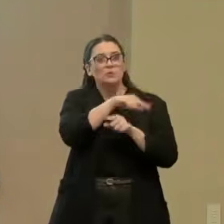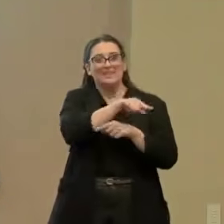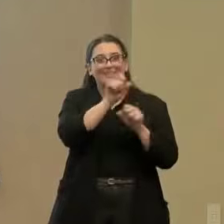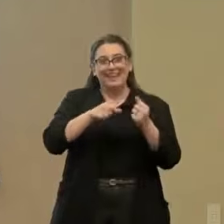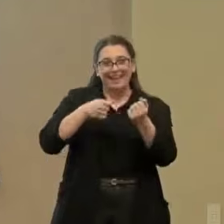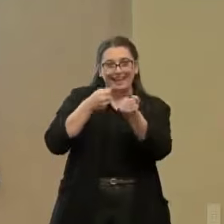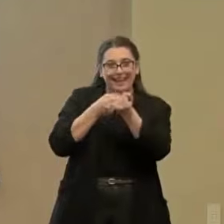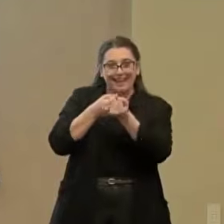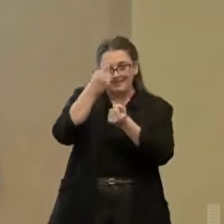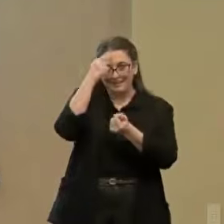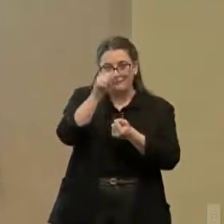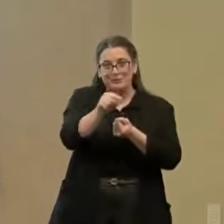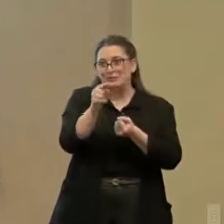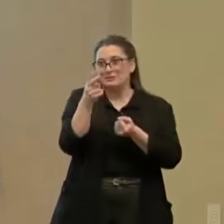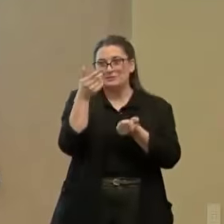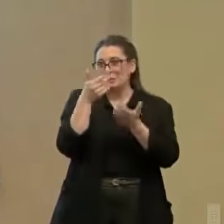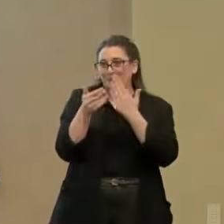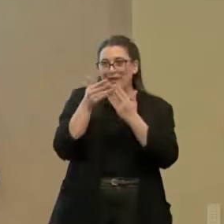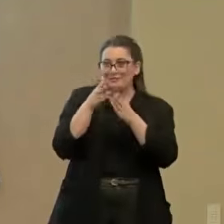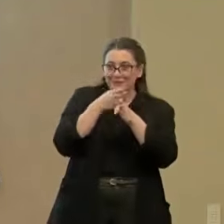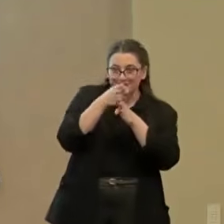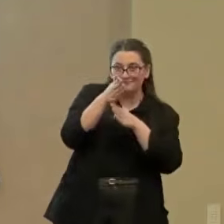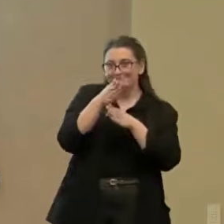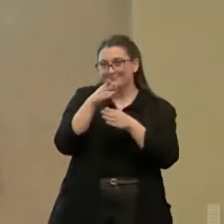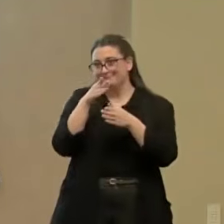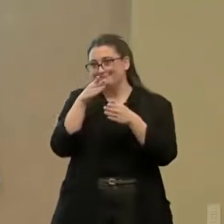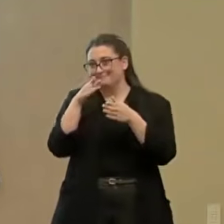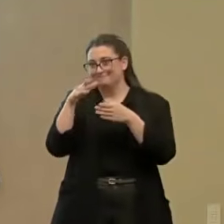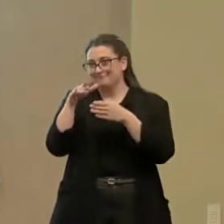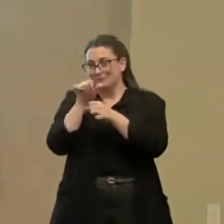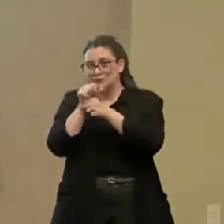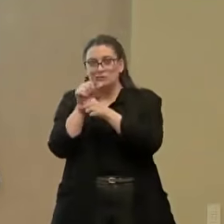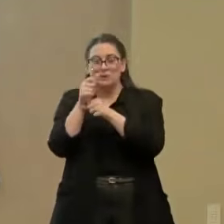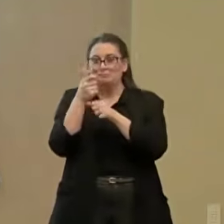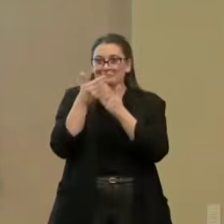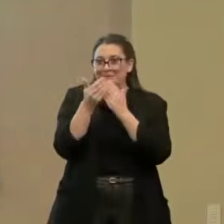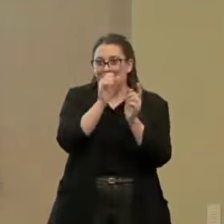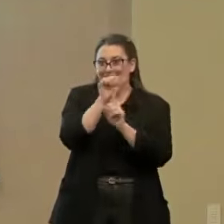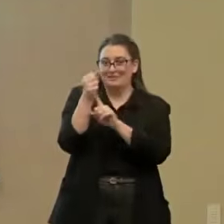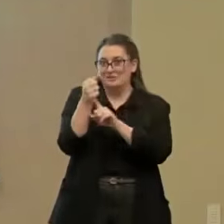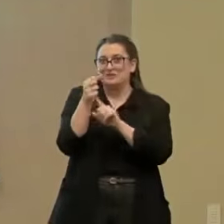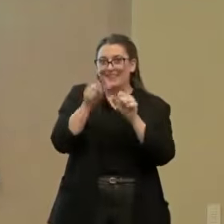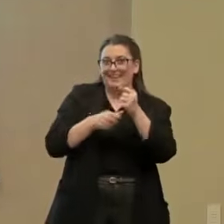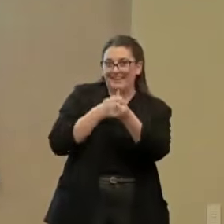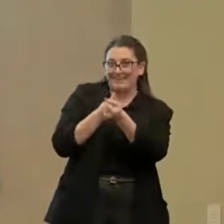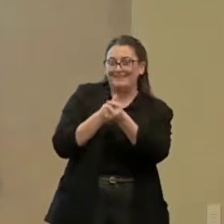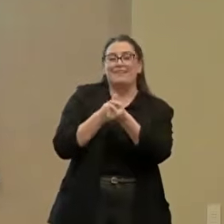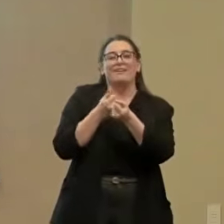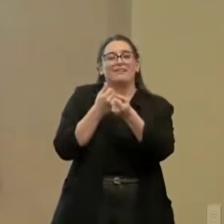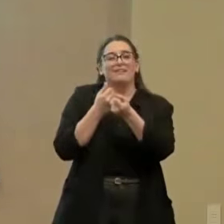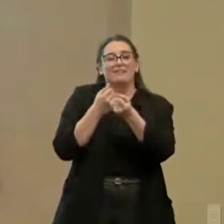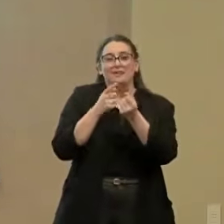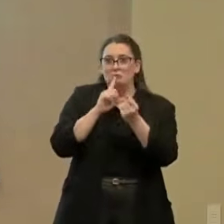you as well, right? In whatever field or whatever situation it may be. But I think it's